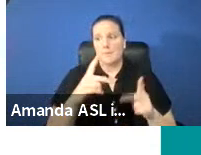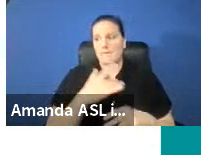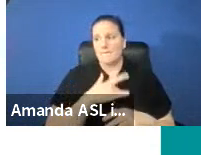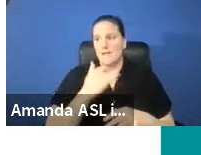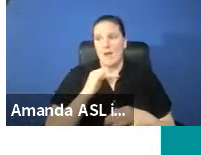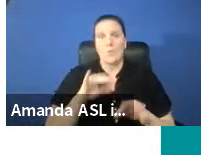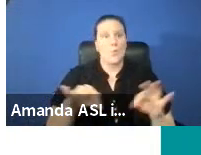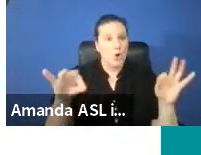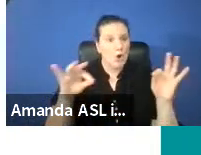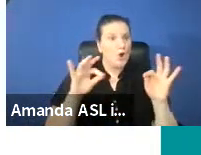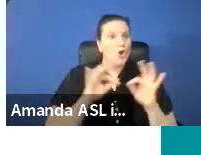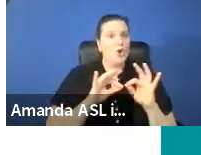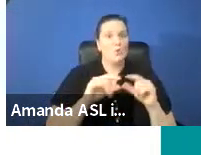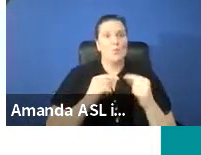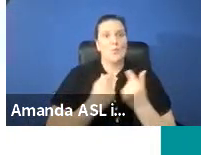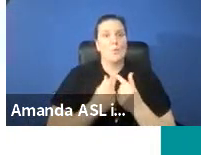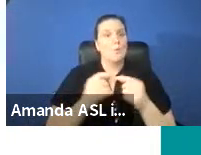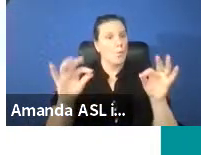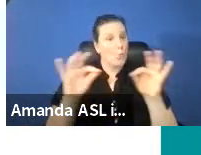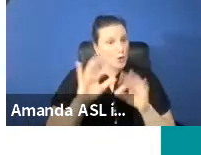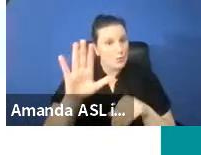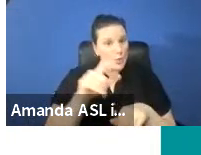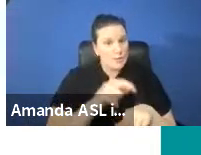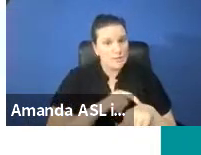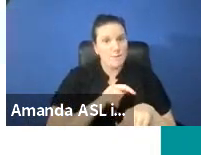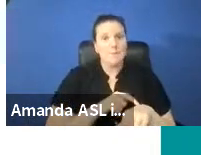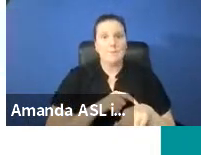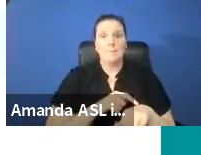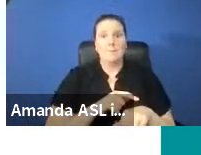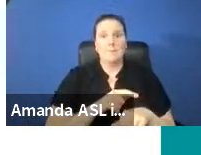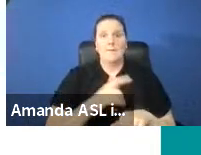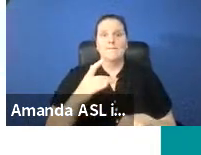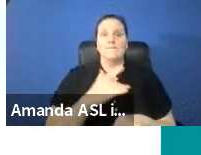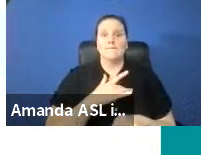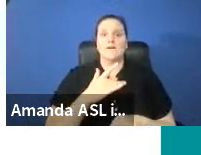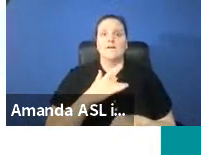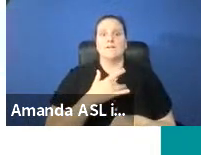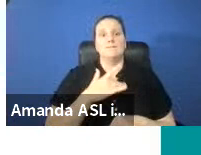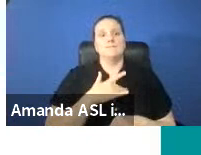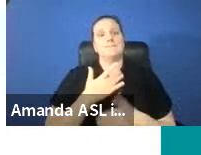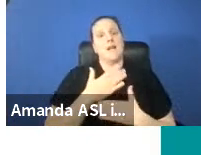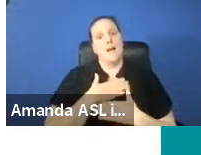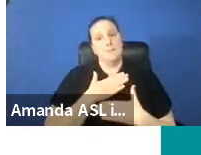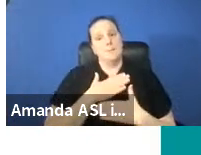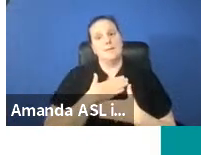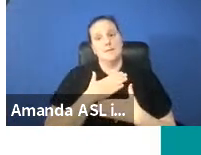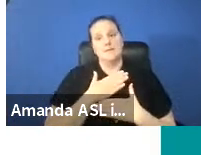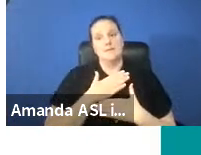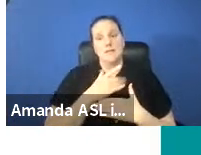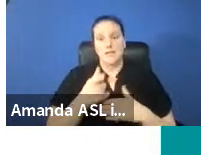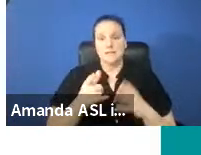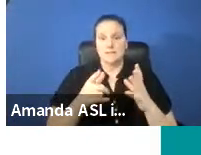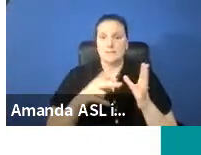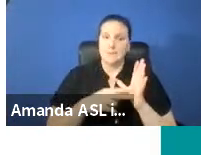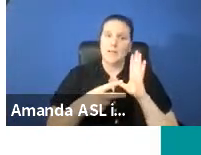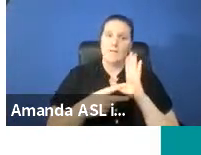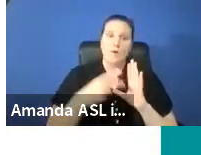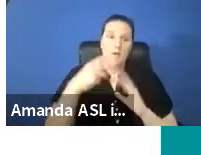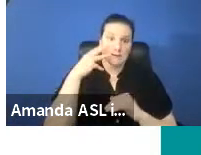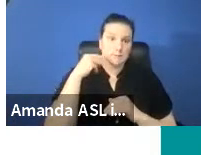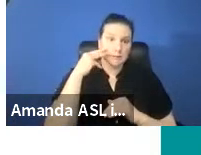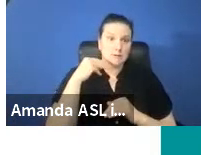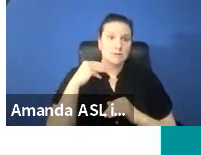worthwhile group, that is worth your time, which was very reassuring. I'm glad you feel that that this is a meaningful experience,